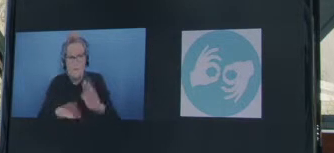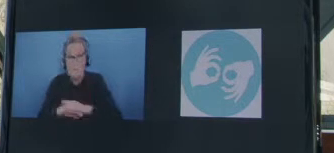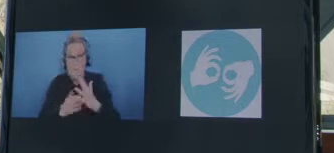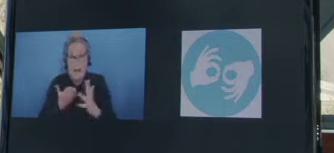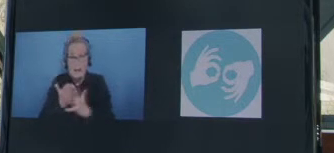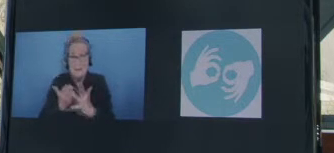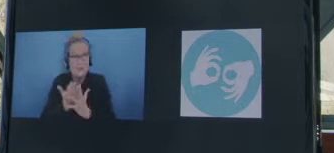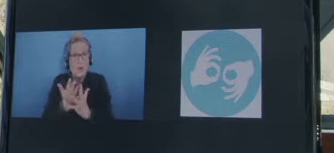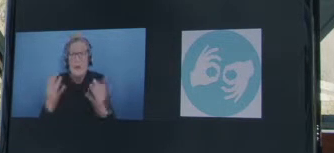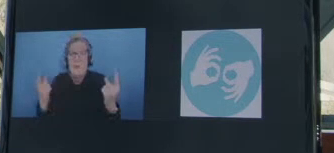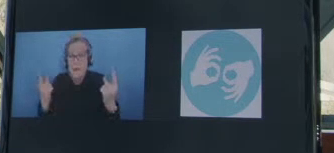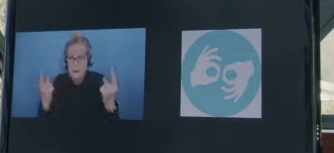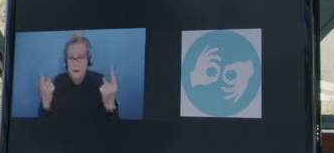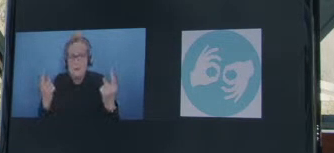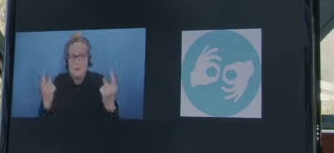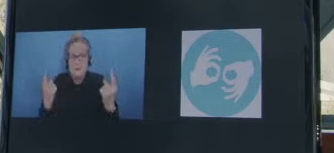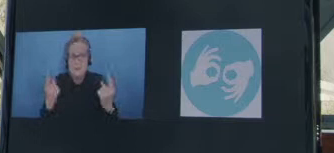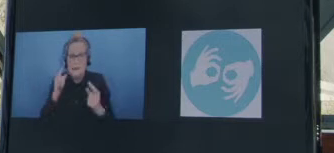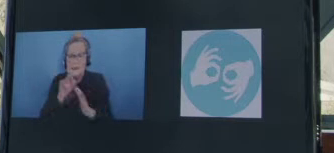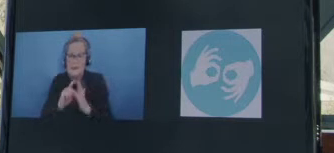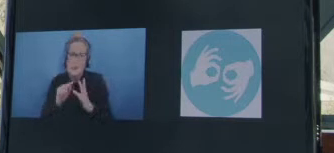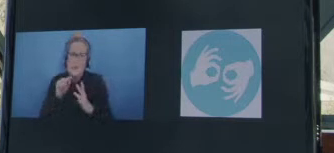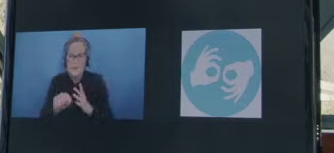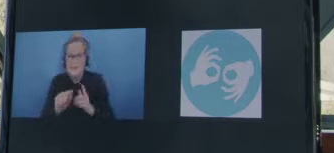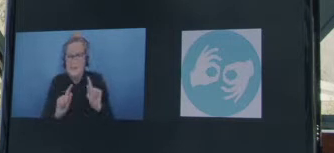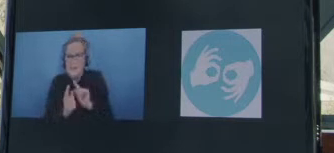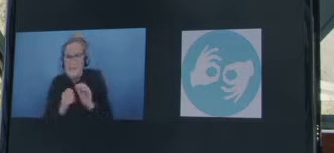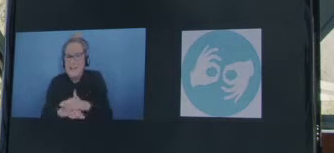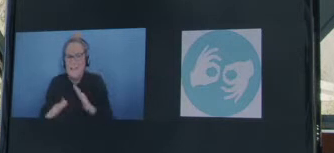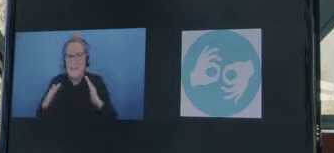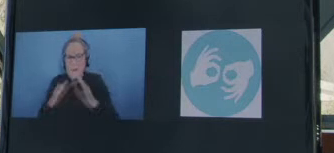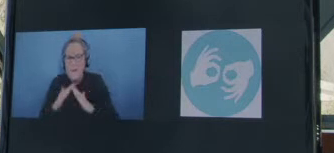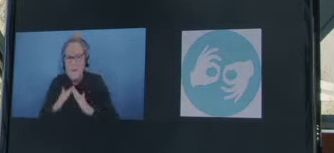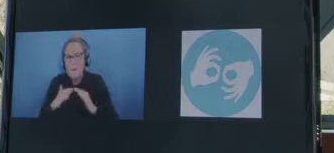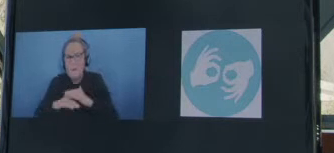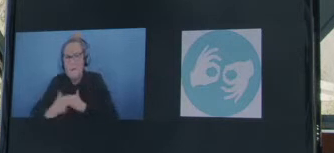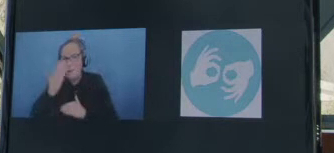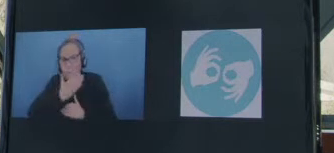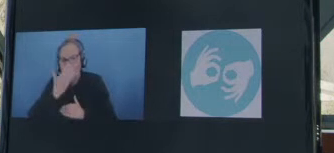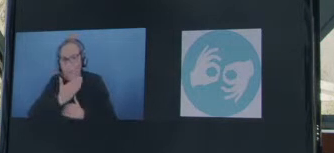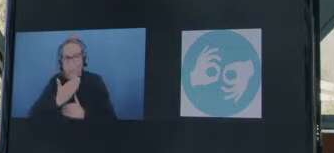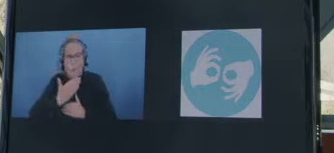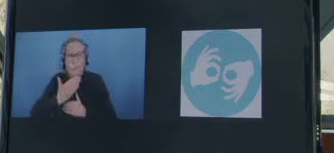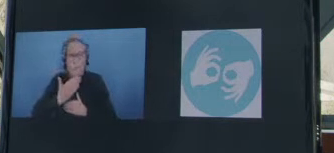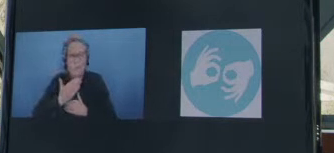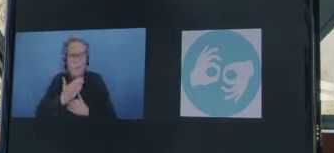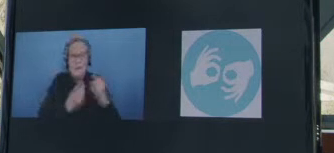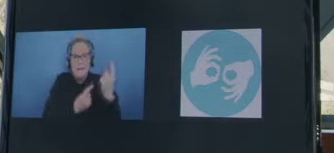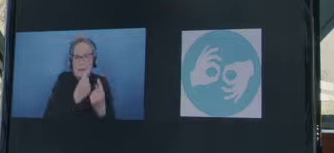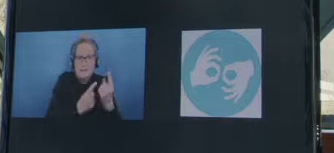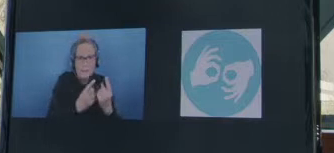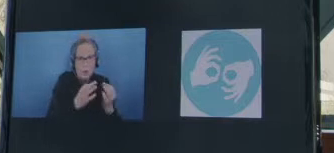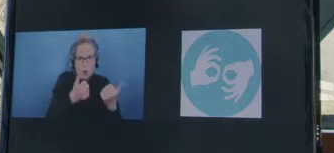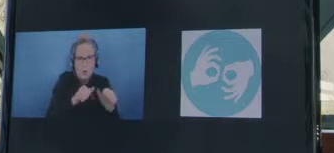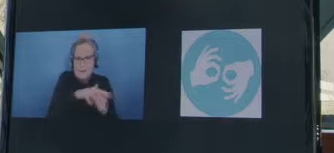anyone to actually sort of do this thing, in their homes, in schools, in other parts of the city that are